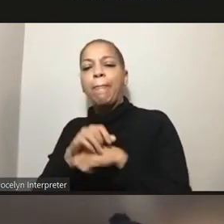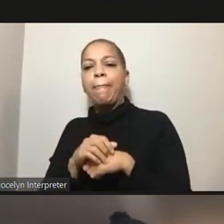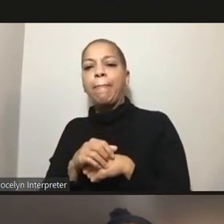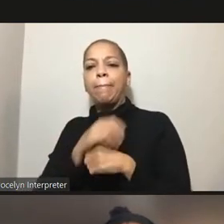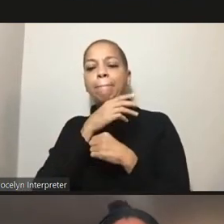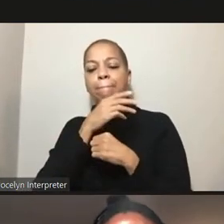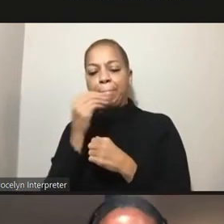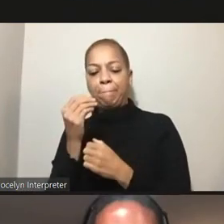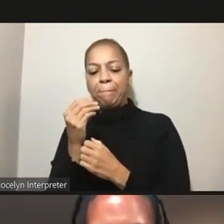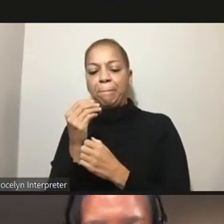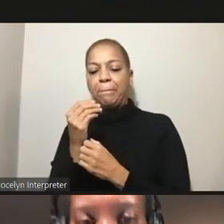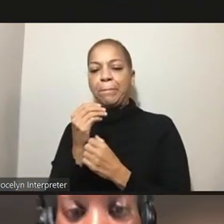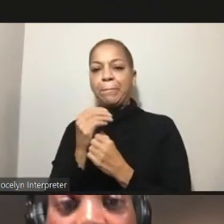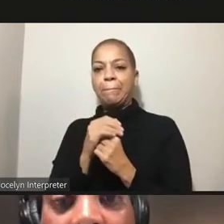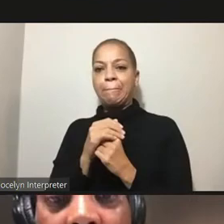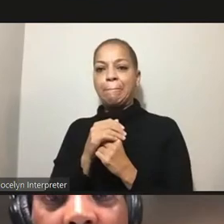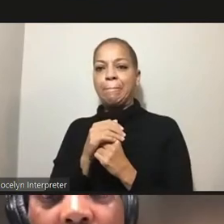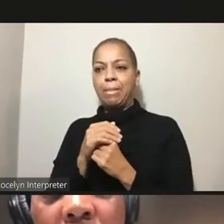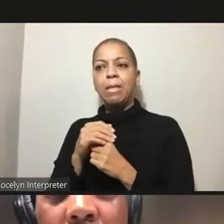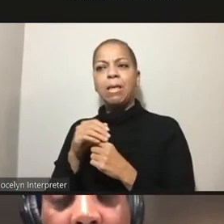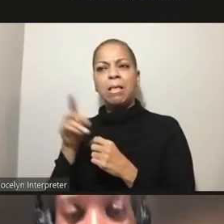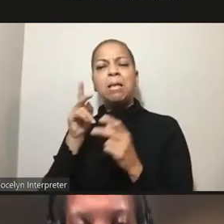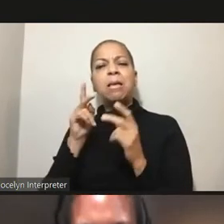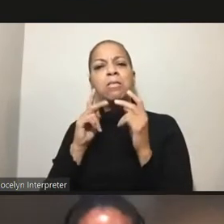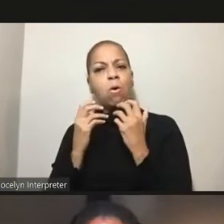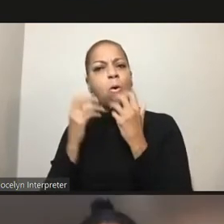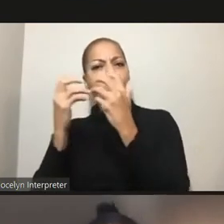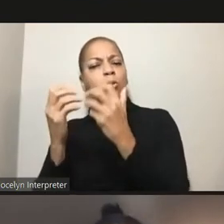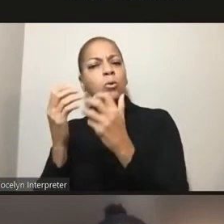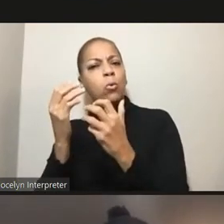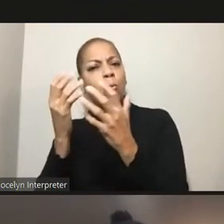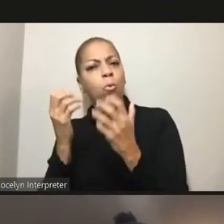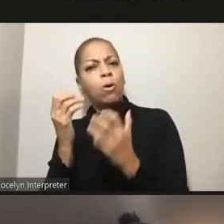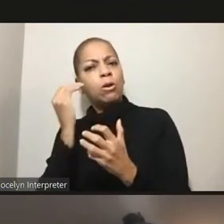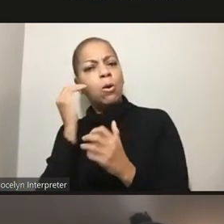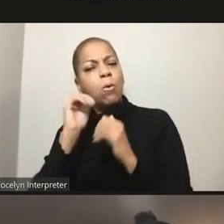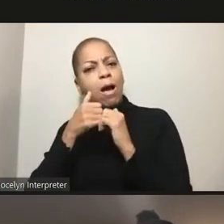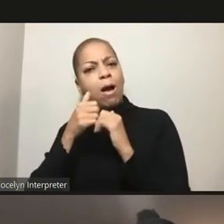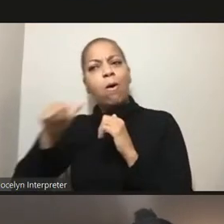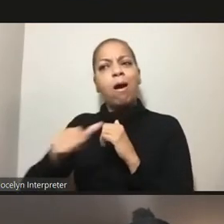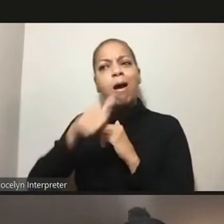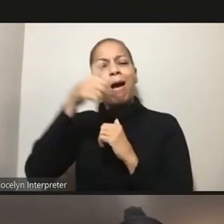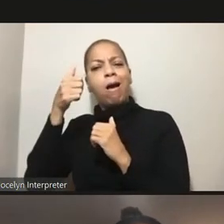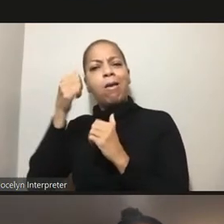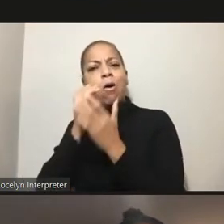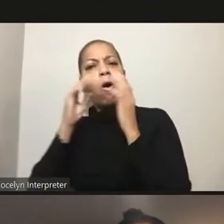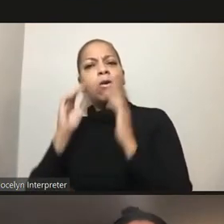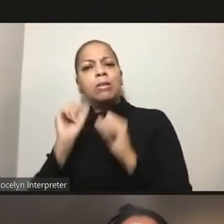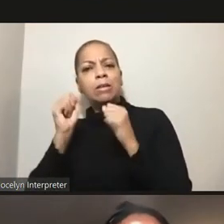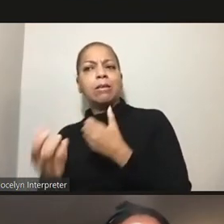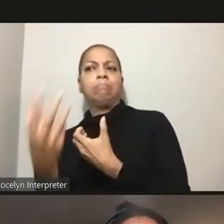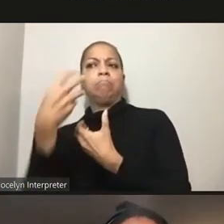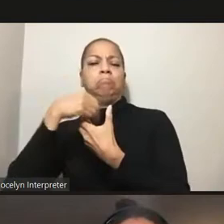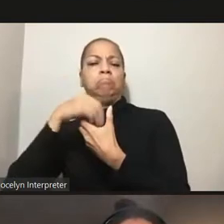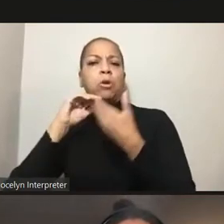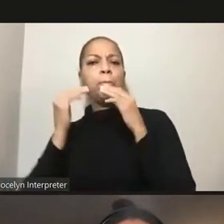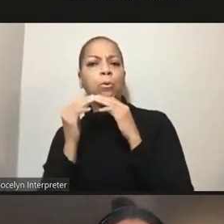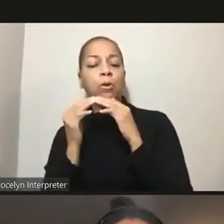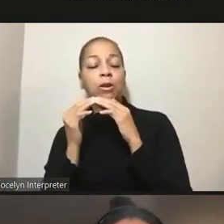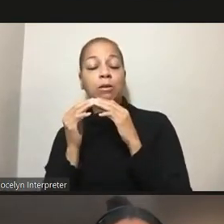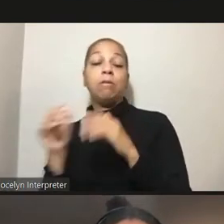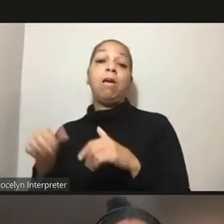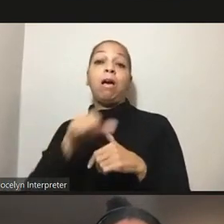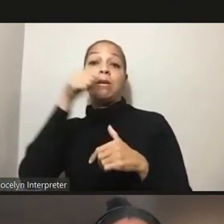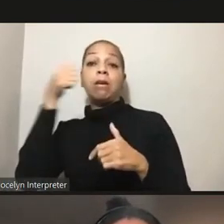And, you know, they want to know how other artists can engage the community in that way. Then another